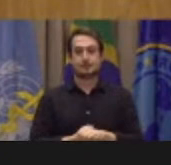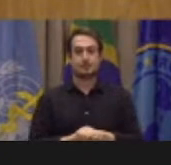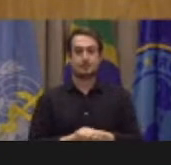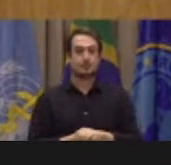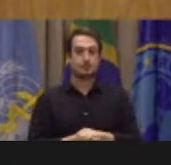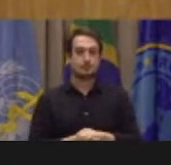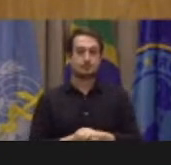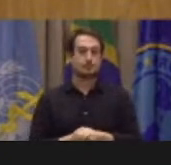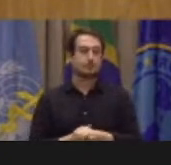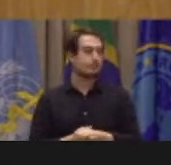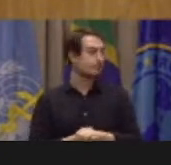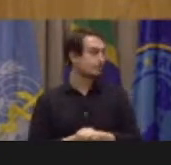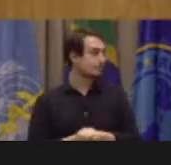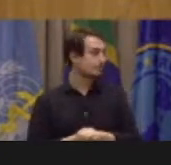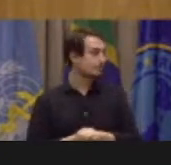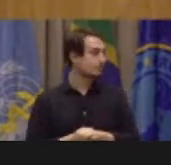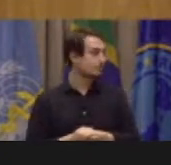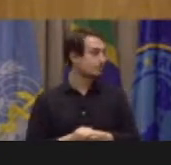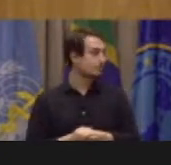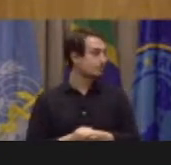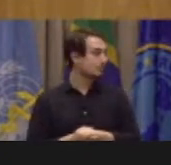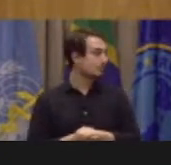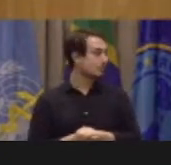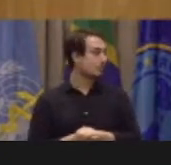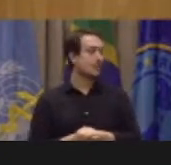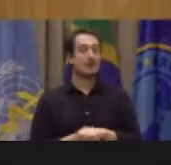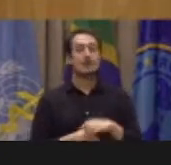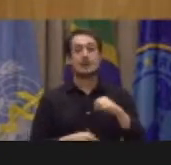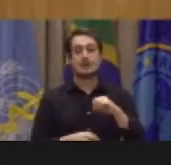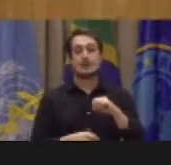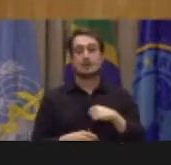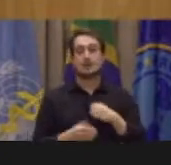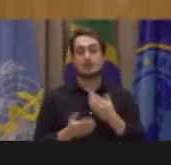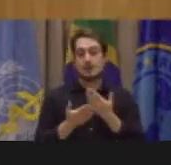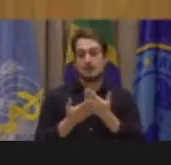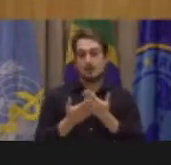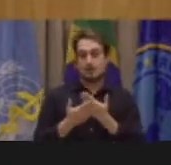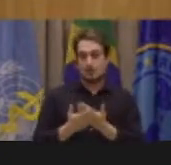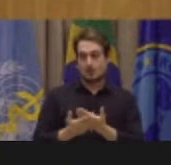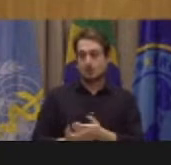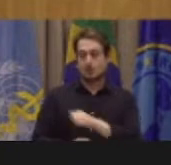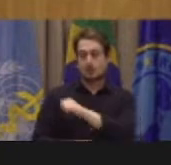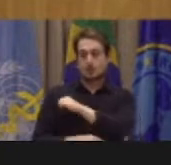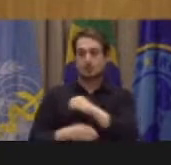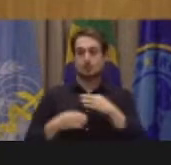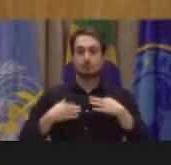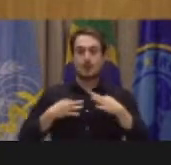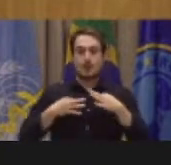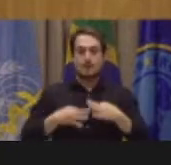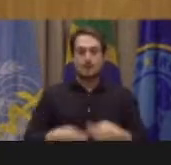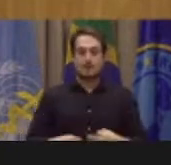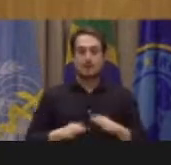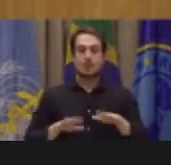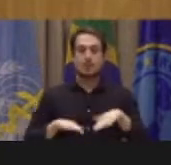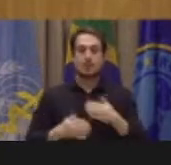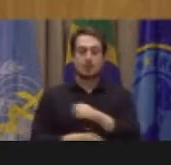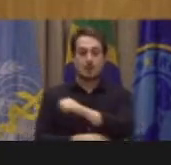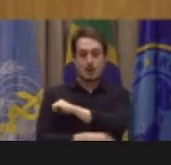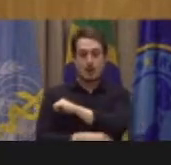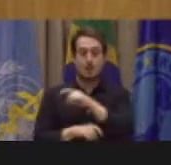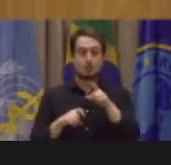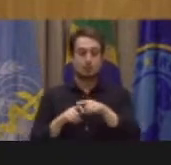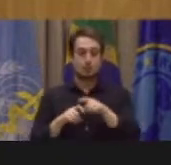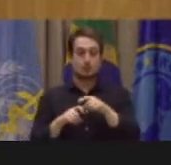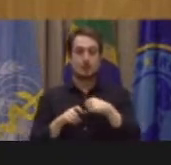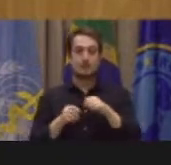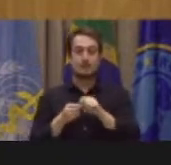a discussion or a case study or an obstetrician, for example. And what do I expect in a matter of behavior when